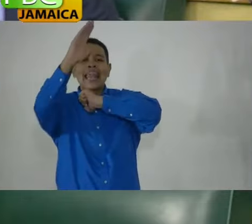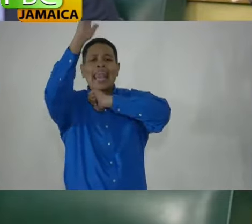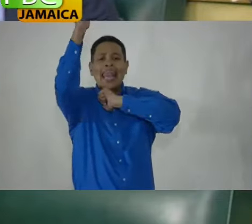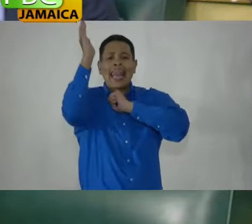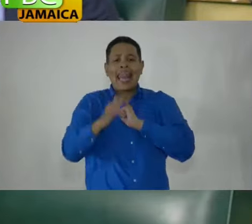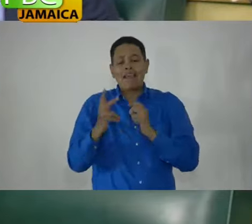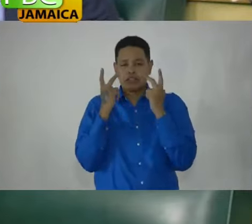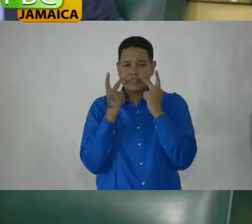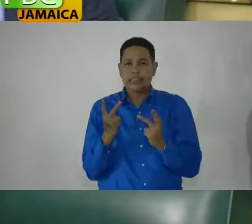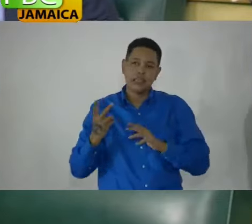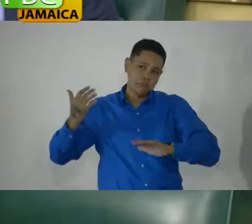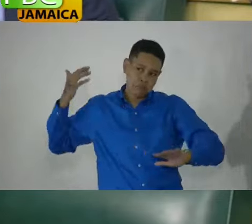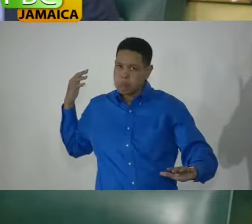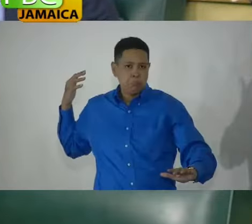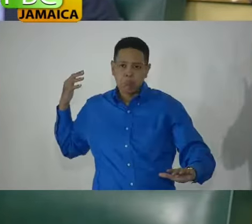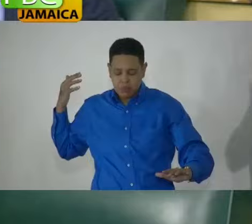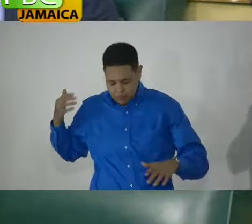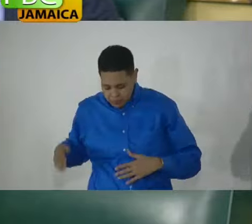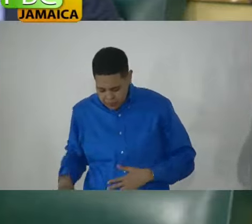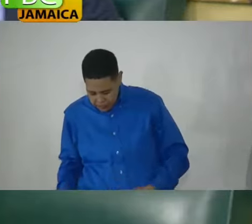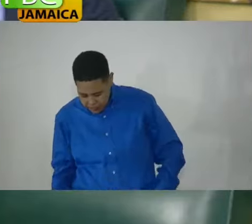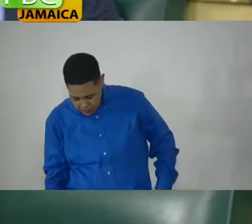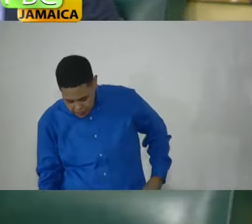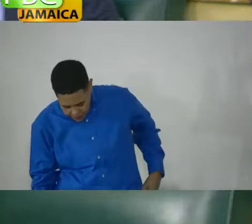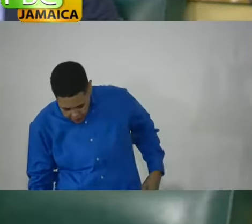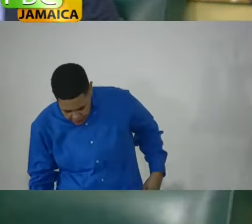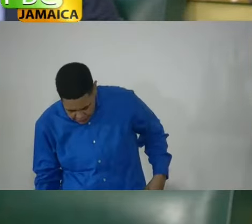never seen before.